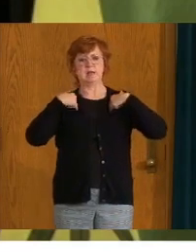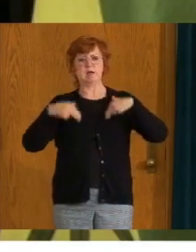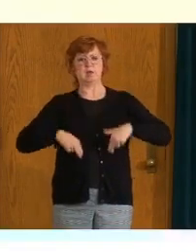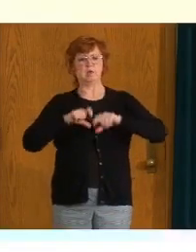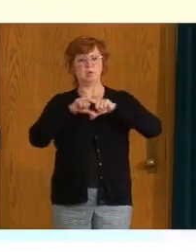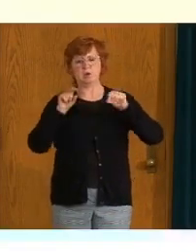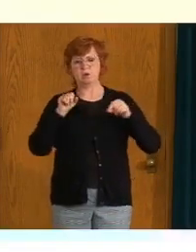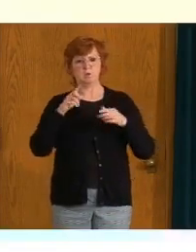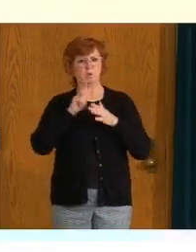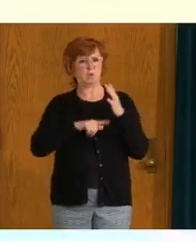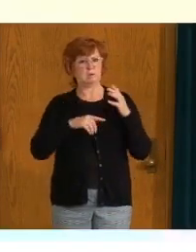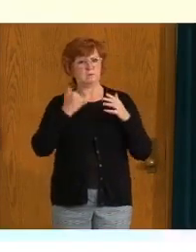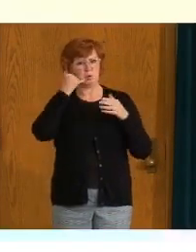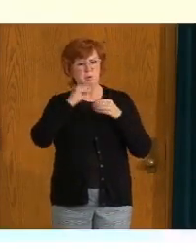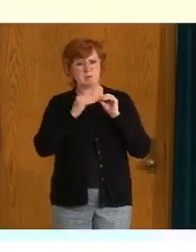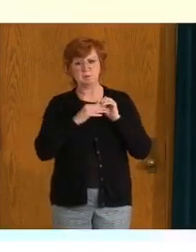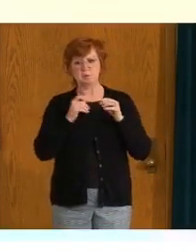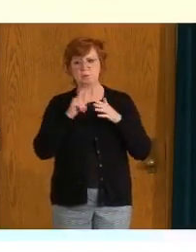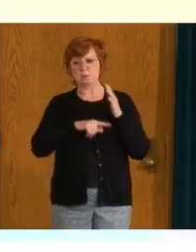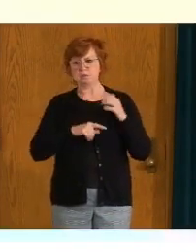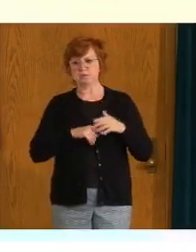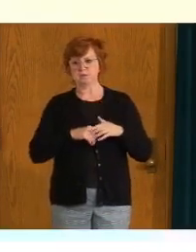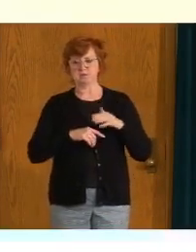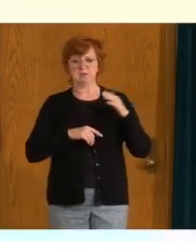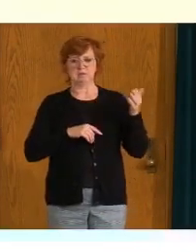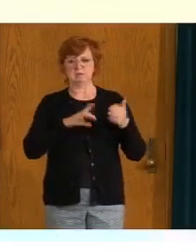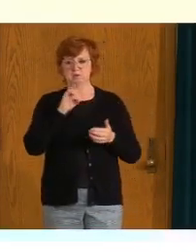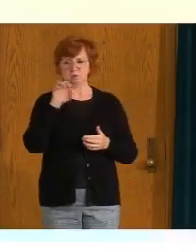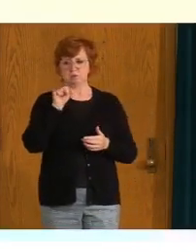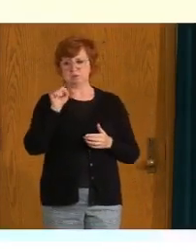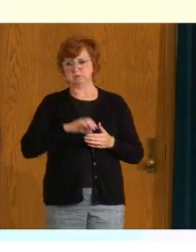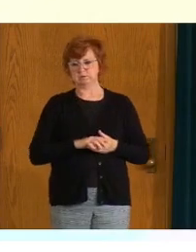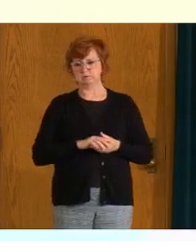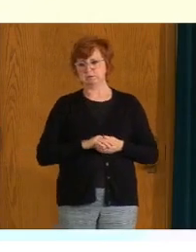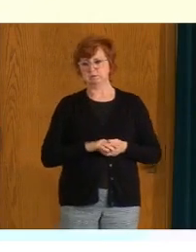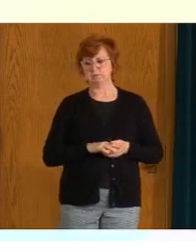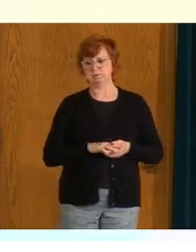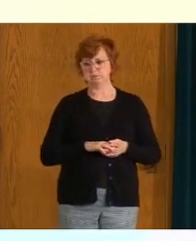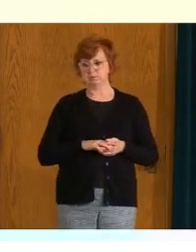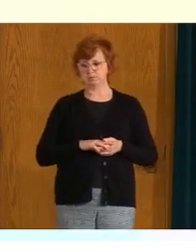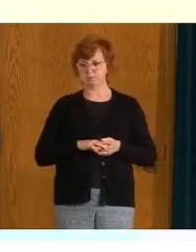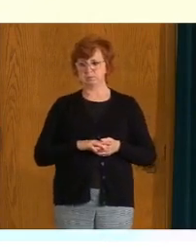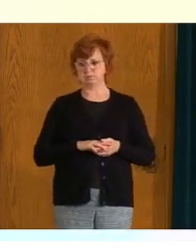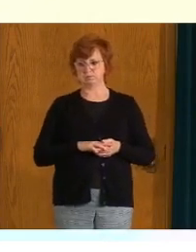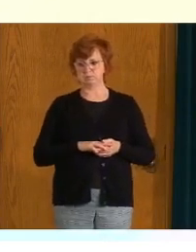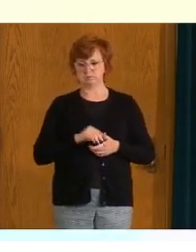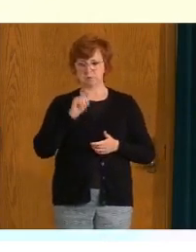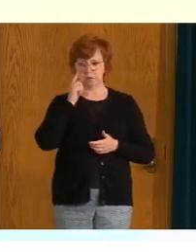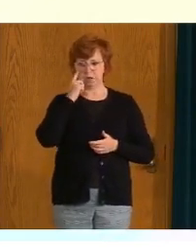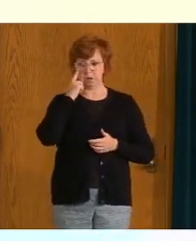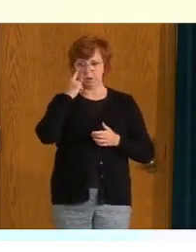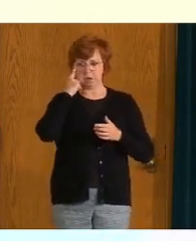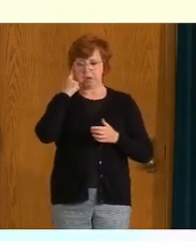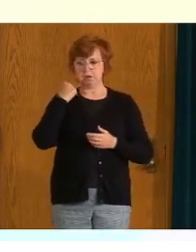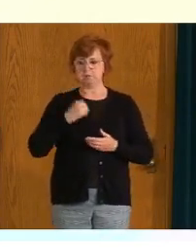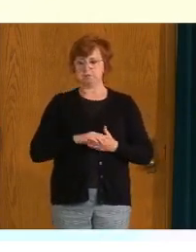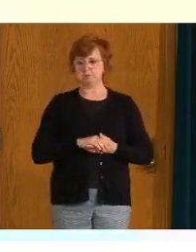Yeah. Go ahead, Dr. Shahab. Yeah, this is just like any other vaccine preventable disease that public